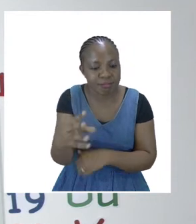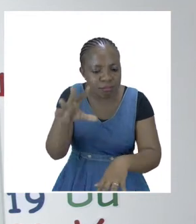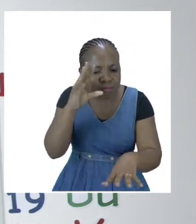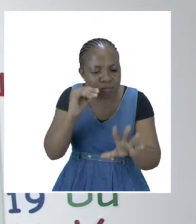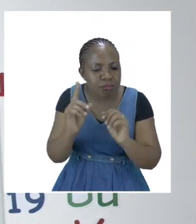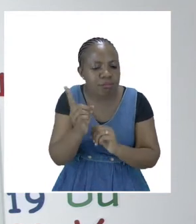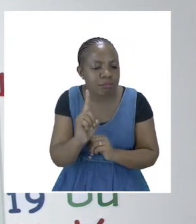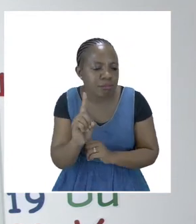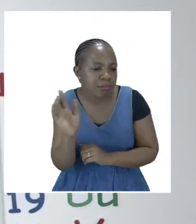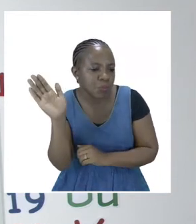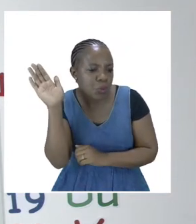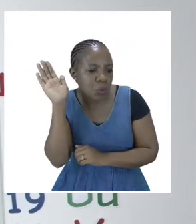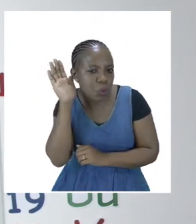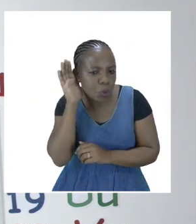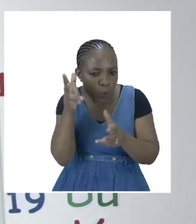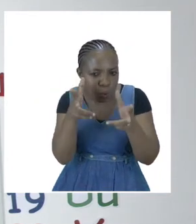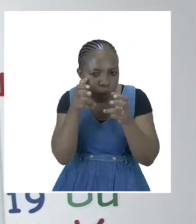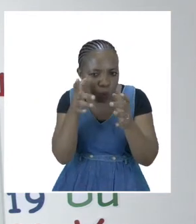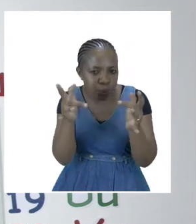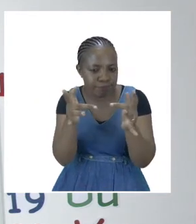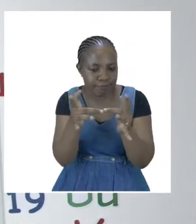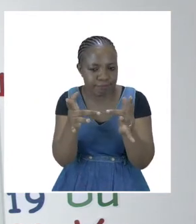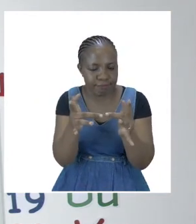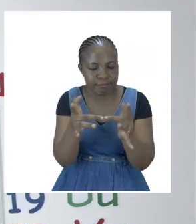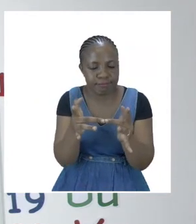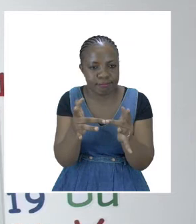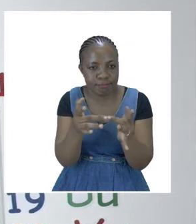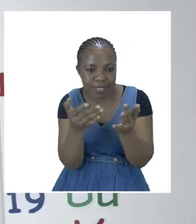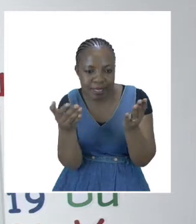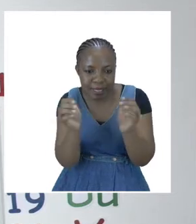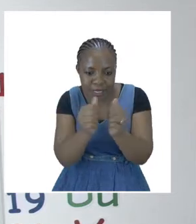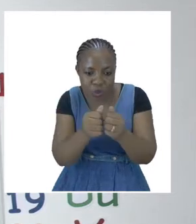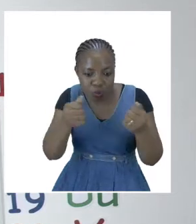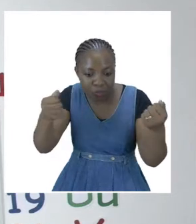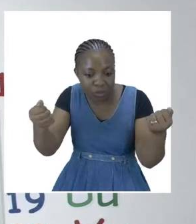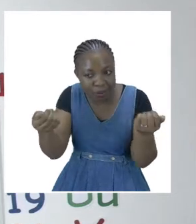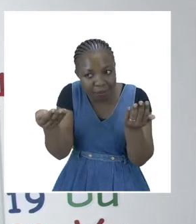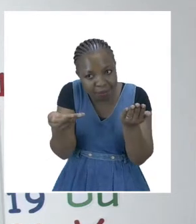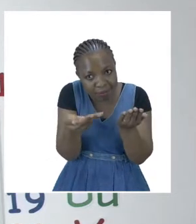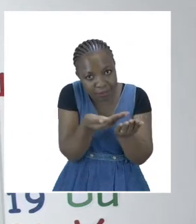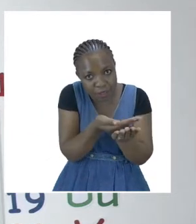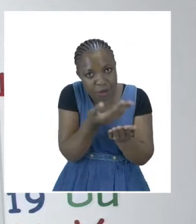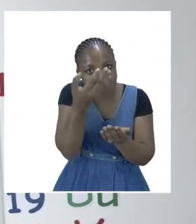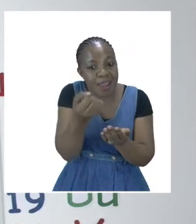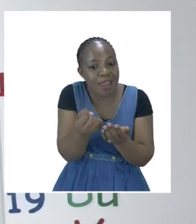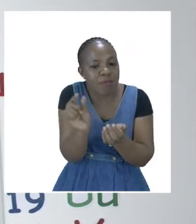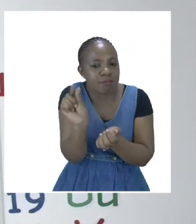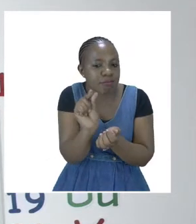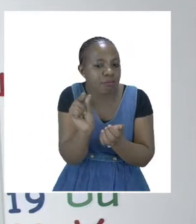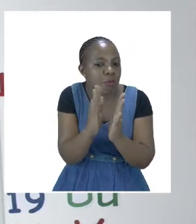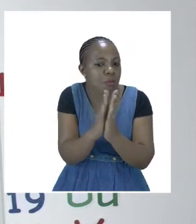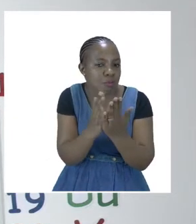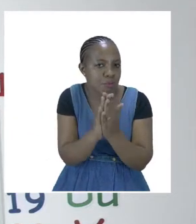or watching online. Inside the newspapers, there is an insert of the lesson